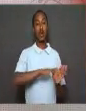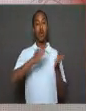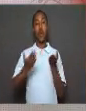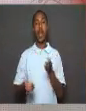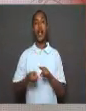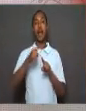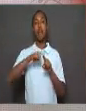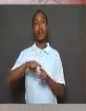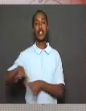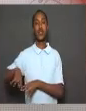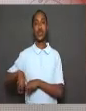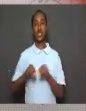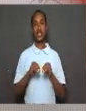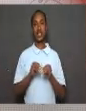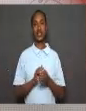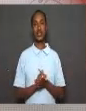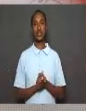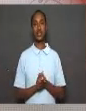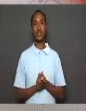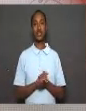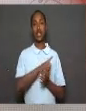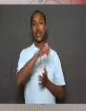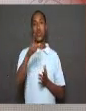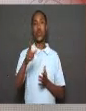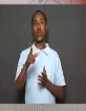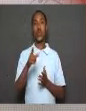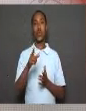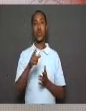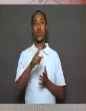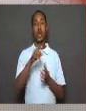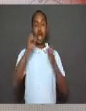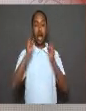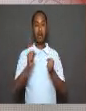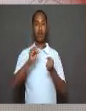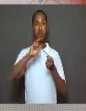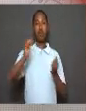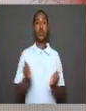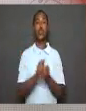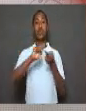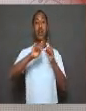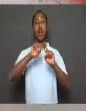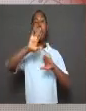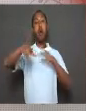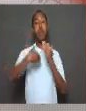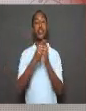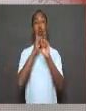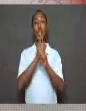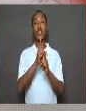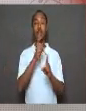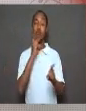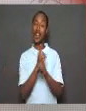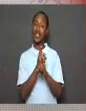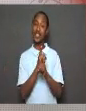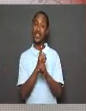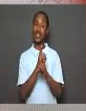Welcome back, students. Were you and your partner able to answer all of the questions